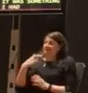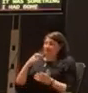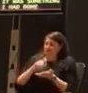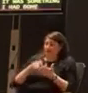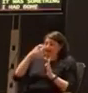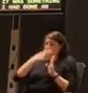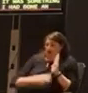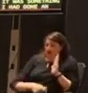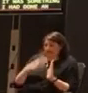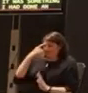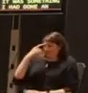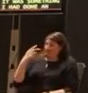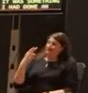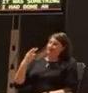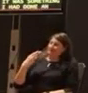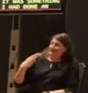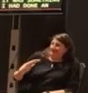for